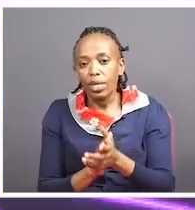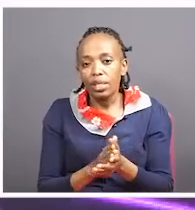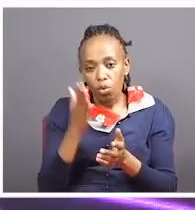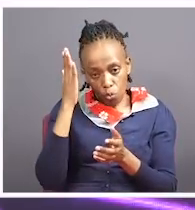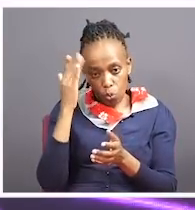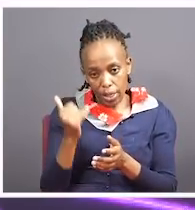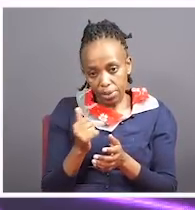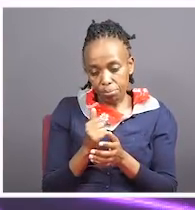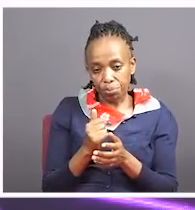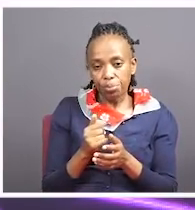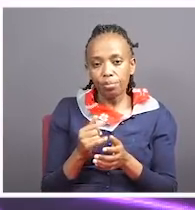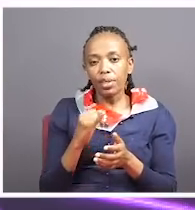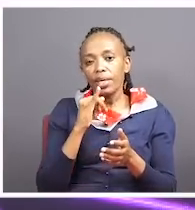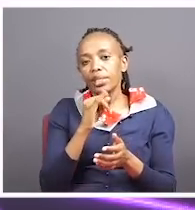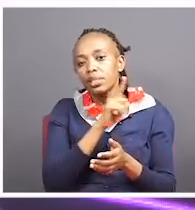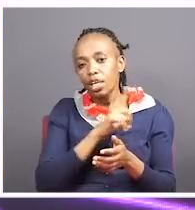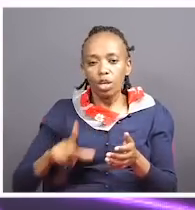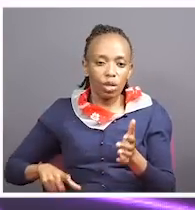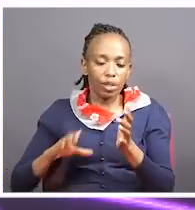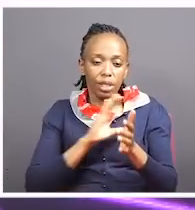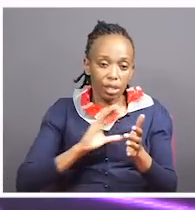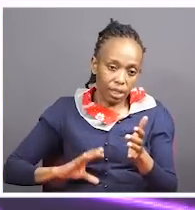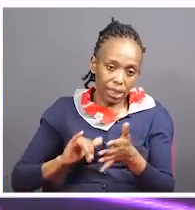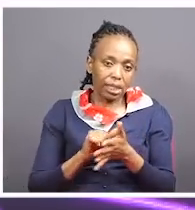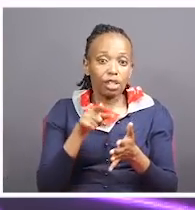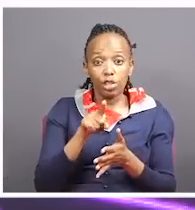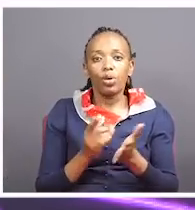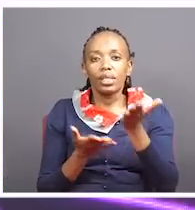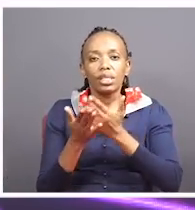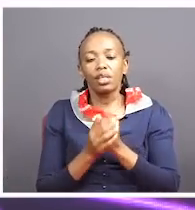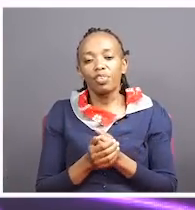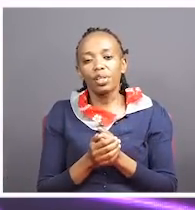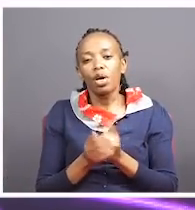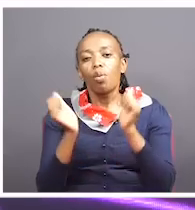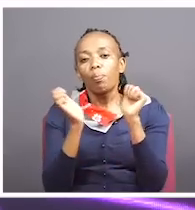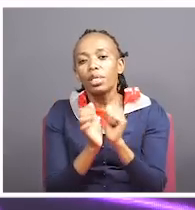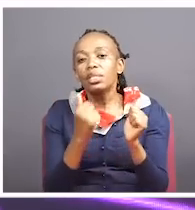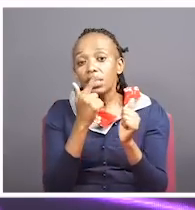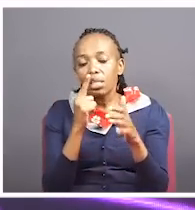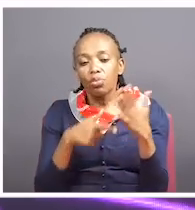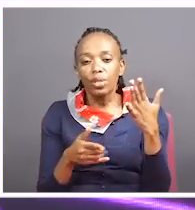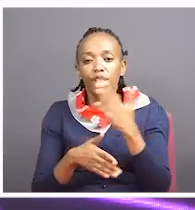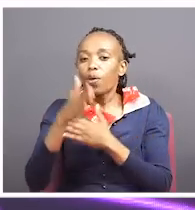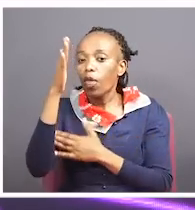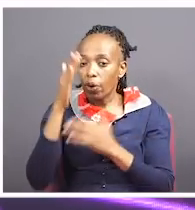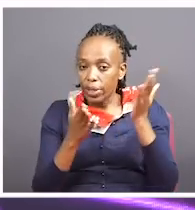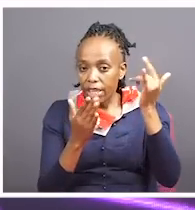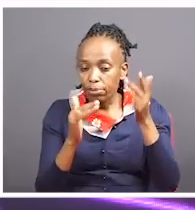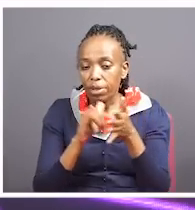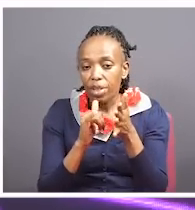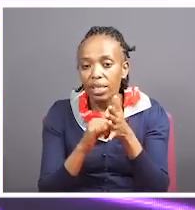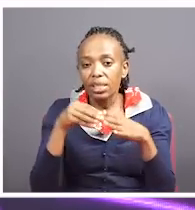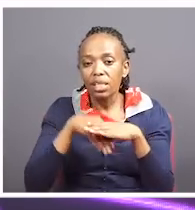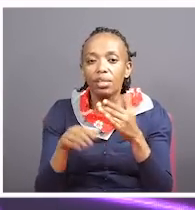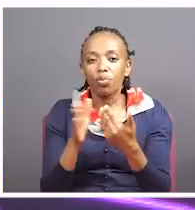reward, because it is the Lord Christ that you are serving. Paul is saying here that God